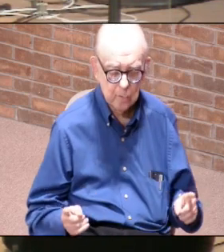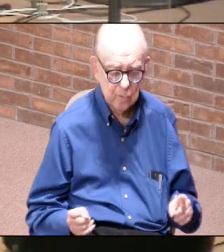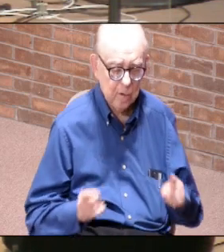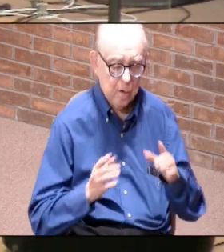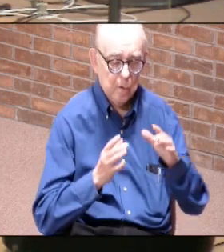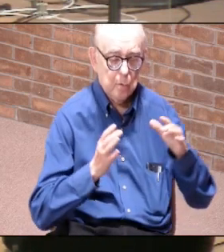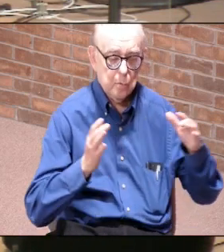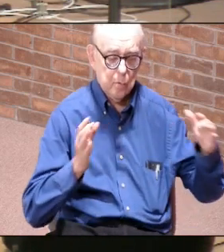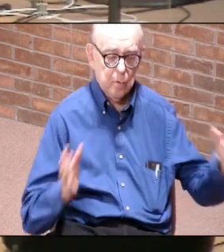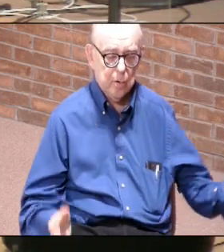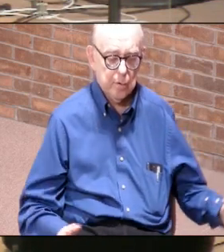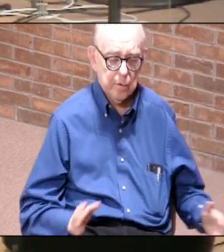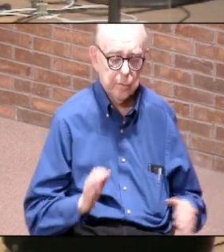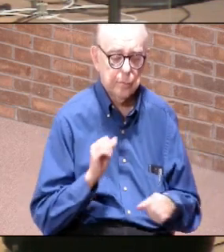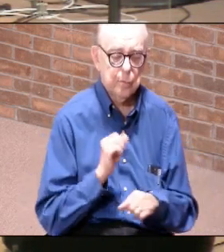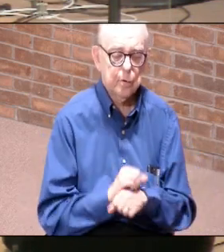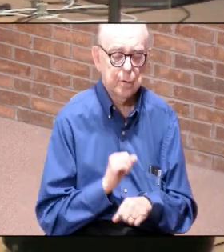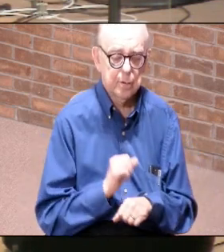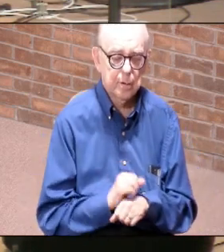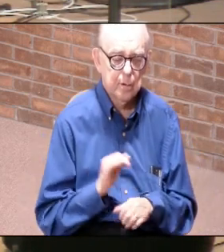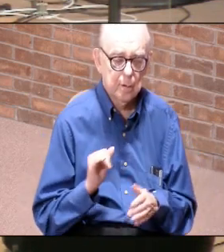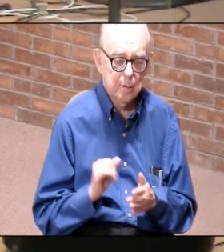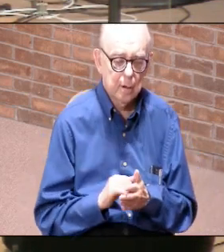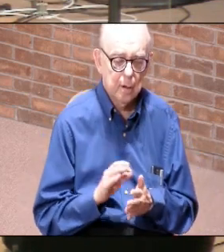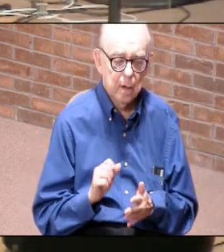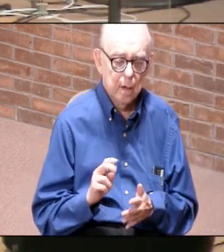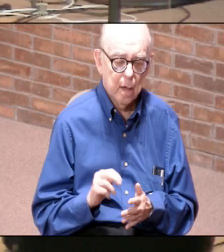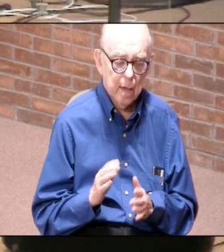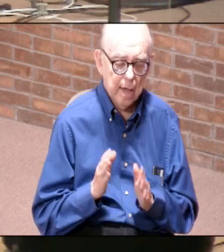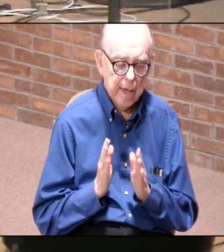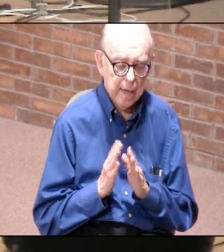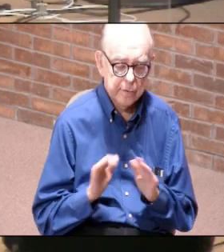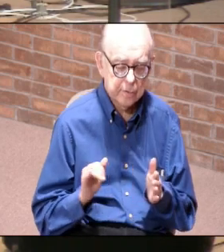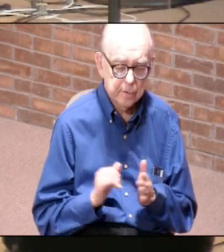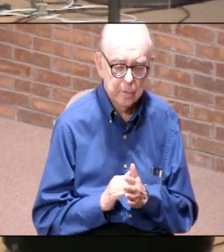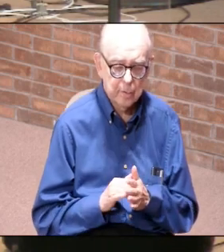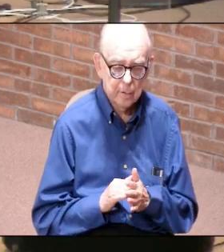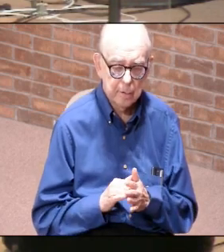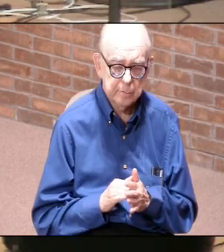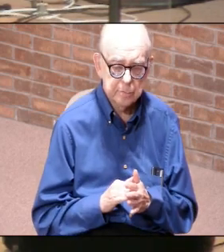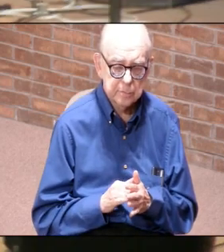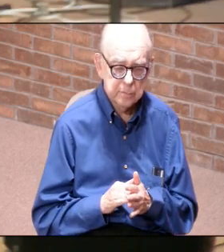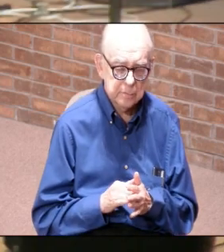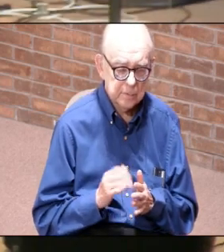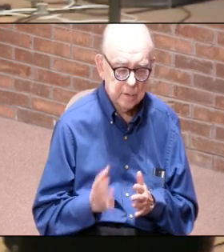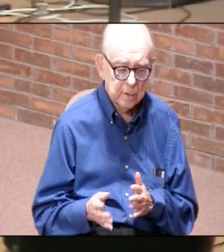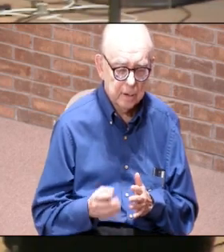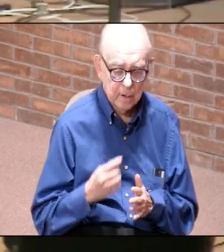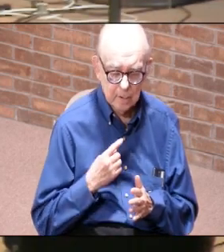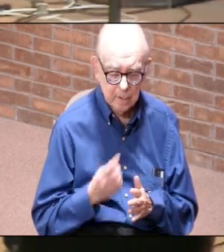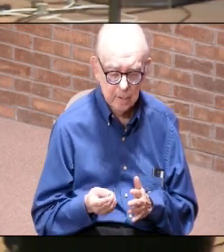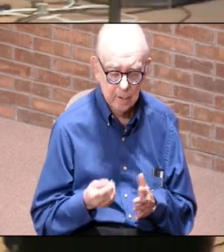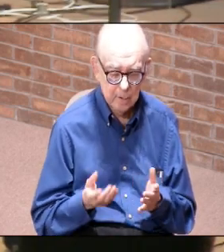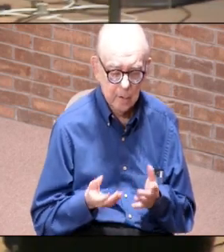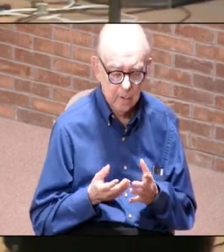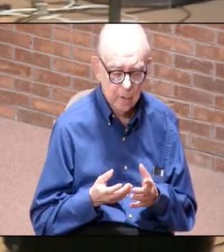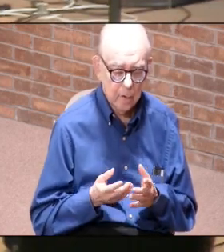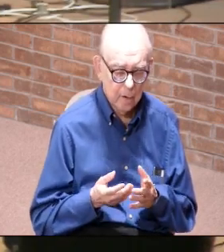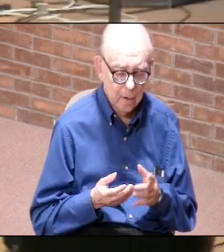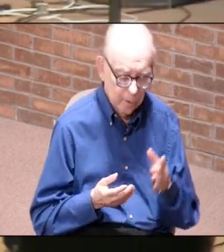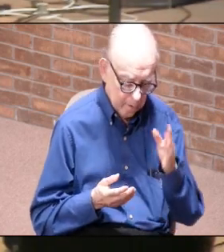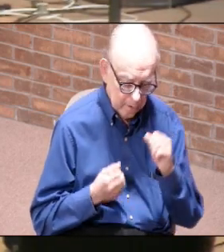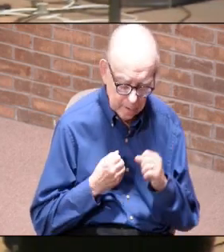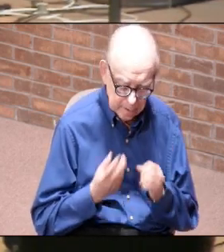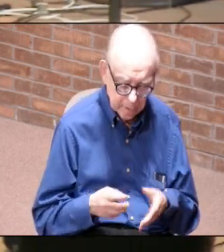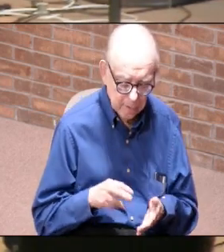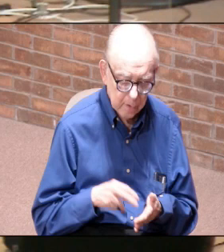a huge job that Jonah was asked to do. And so here he was. He says, I want you to get